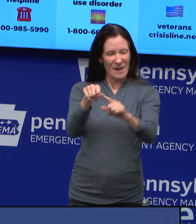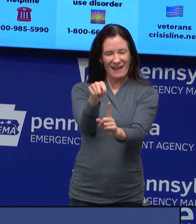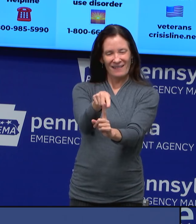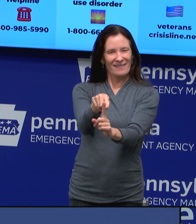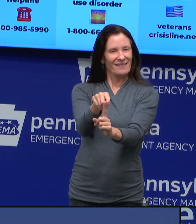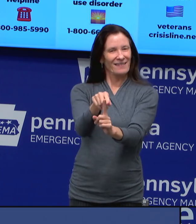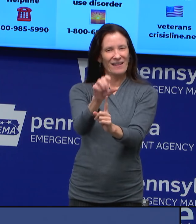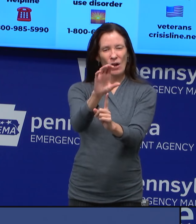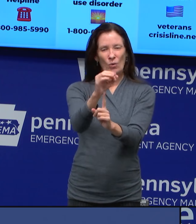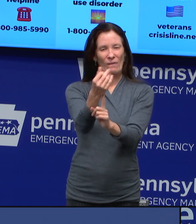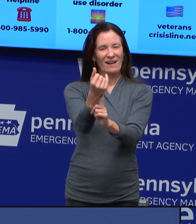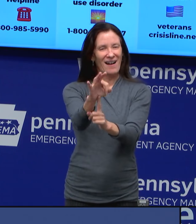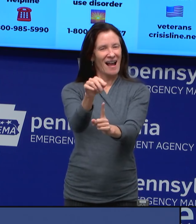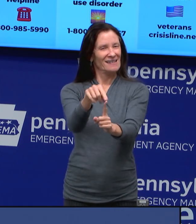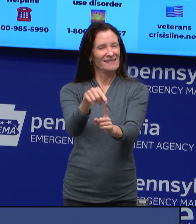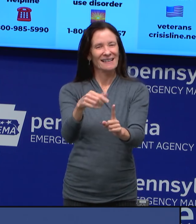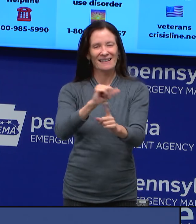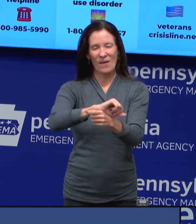for the future, and we'll get there.